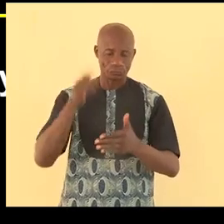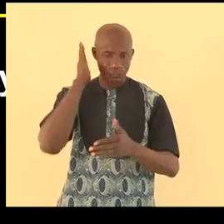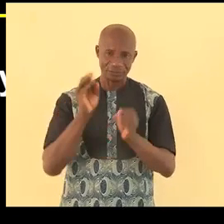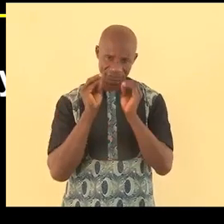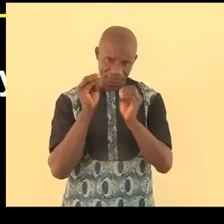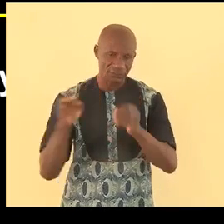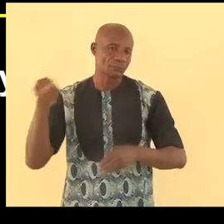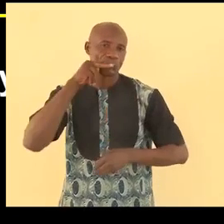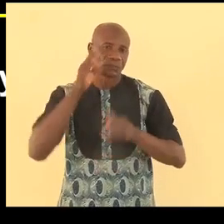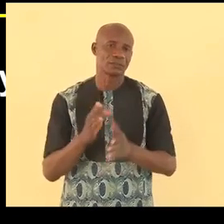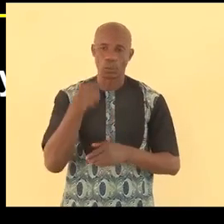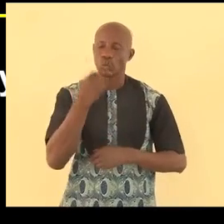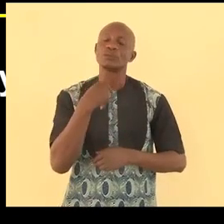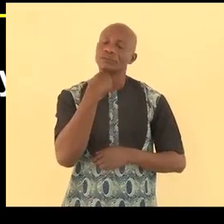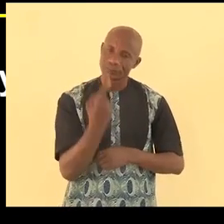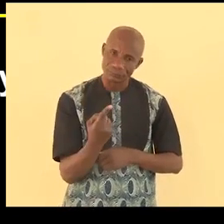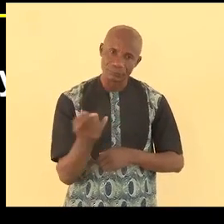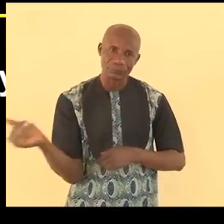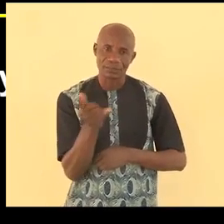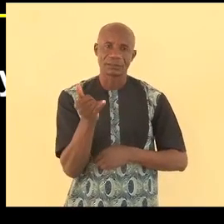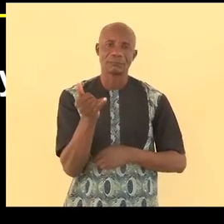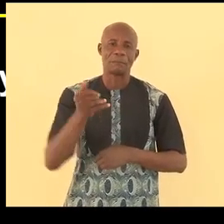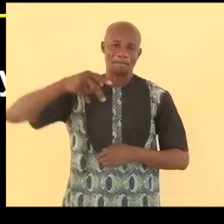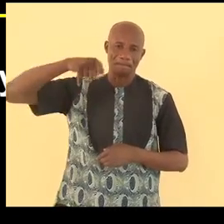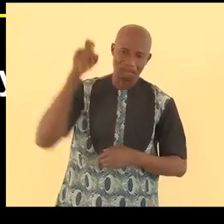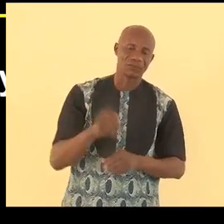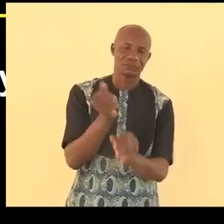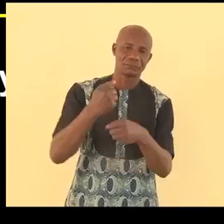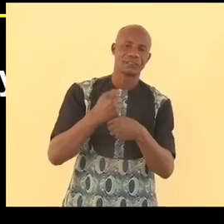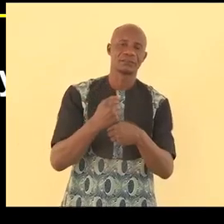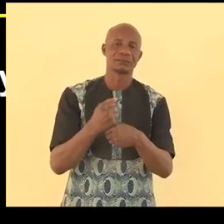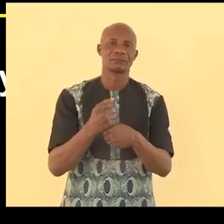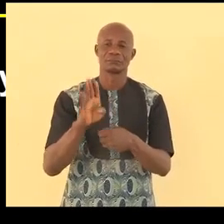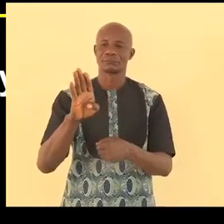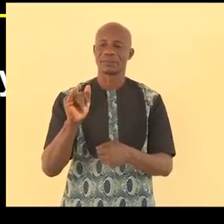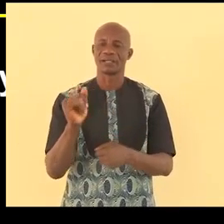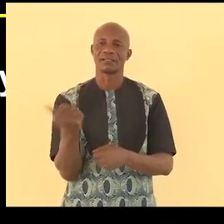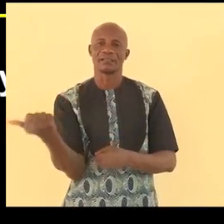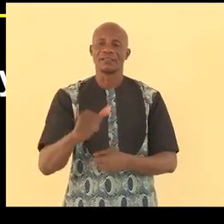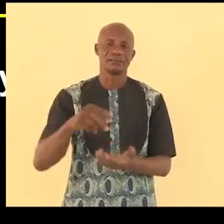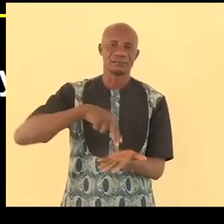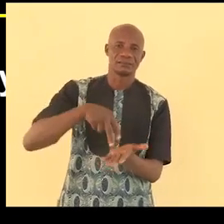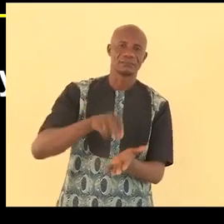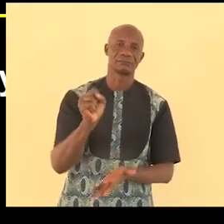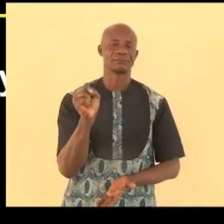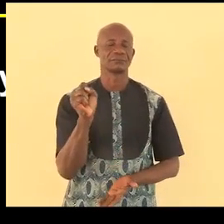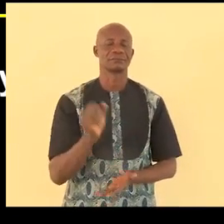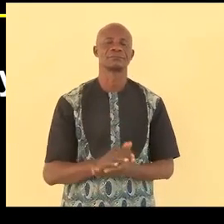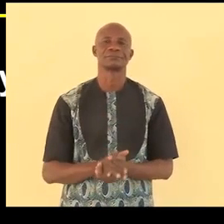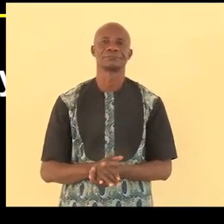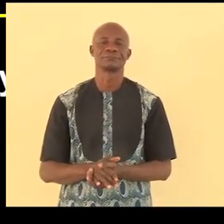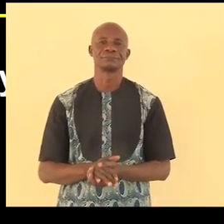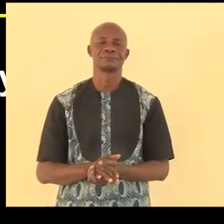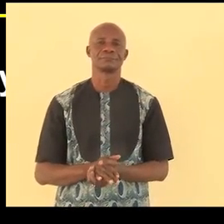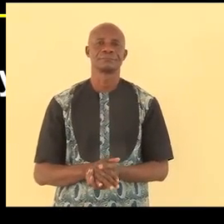And what do they teach Nigerians who say they must make it by any means?